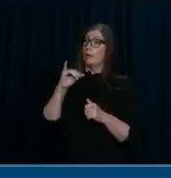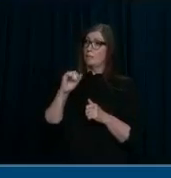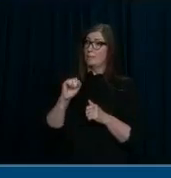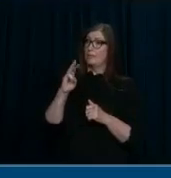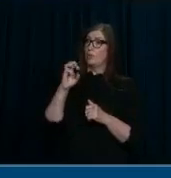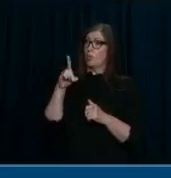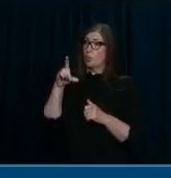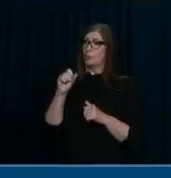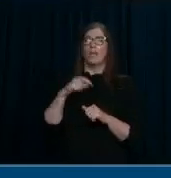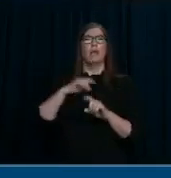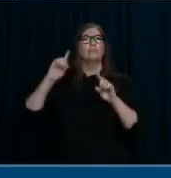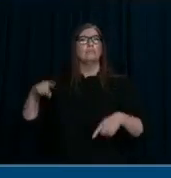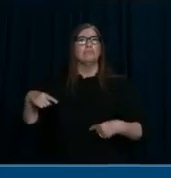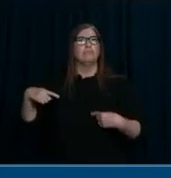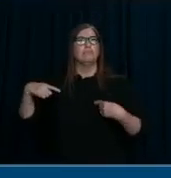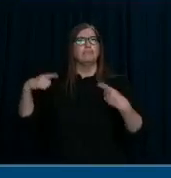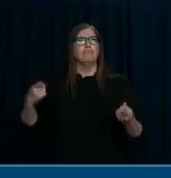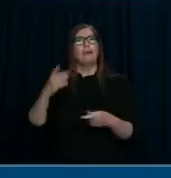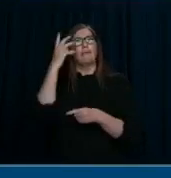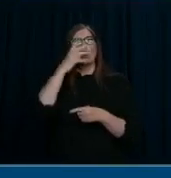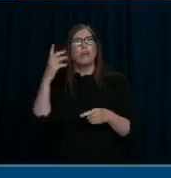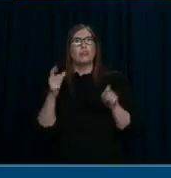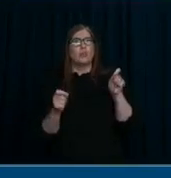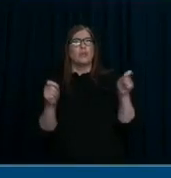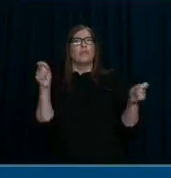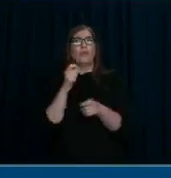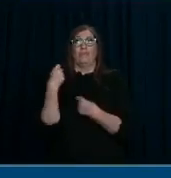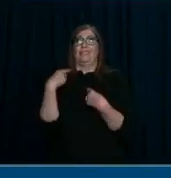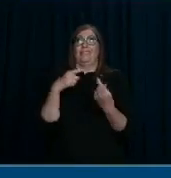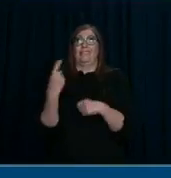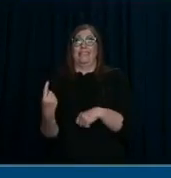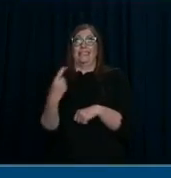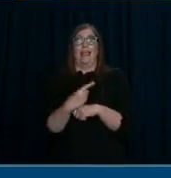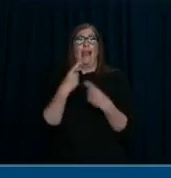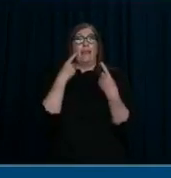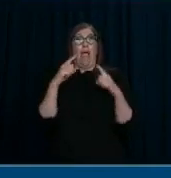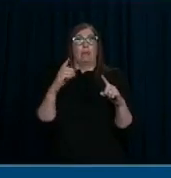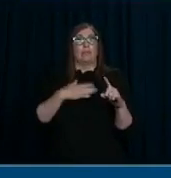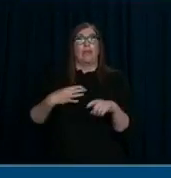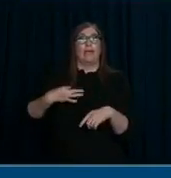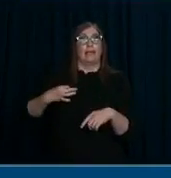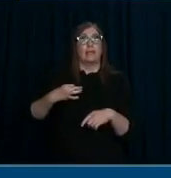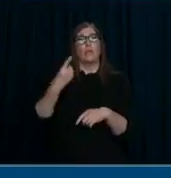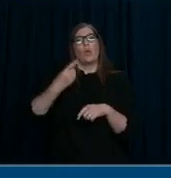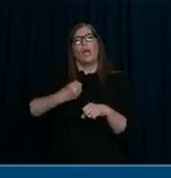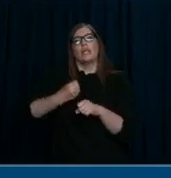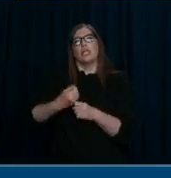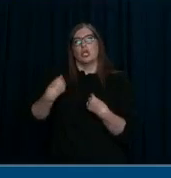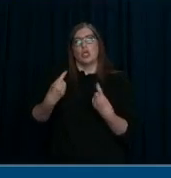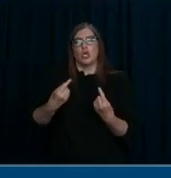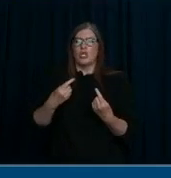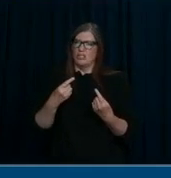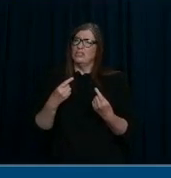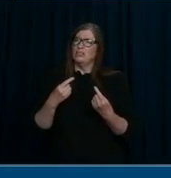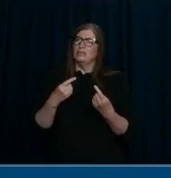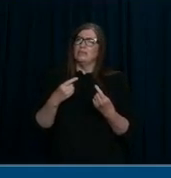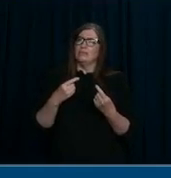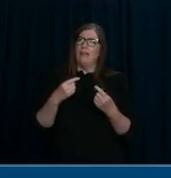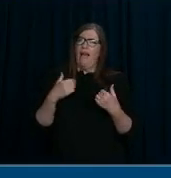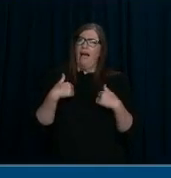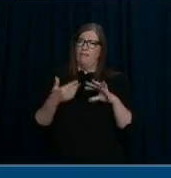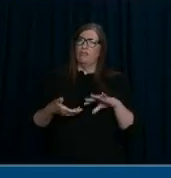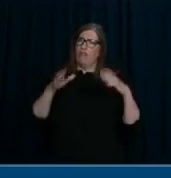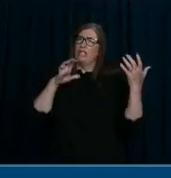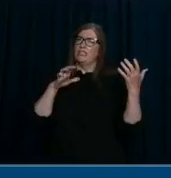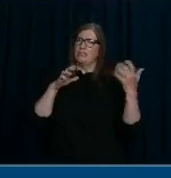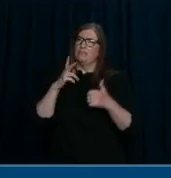talking about immigration reform since the day I announced my candidacy. It's almost been a year now. We do have a crisis. We have a